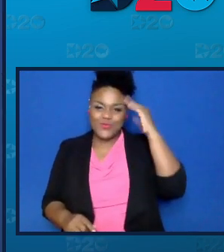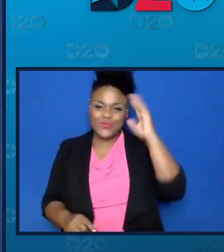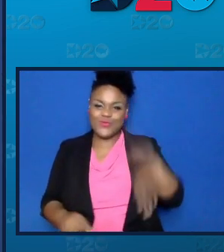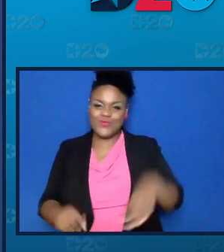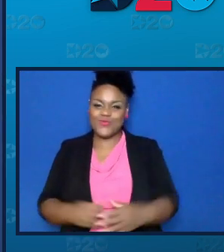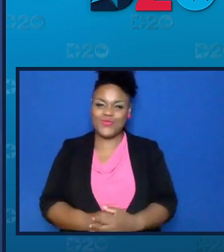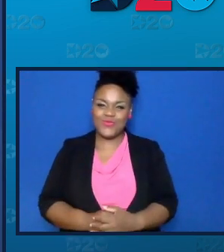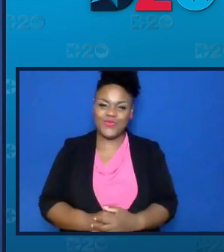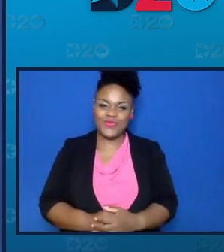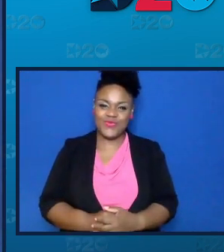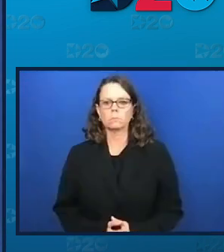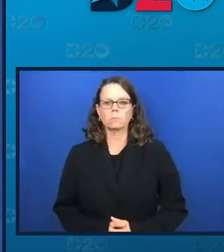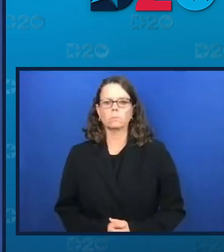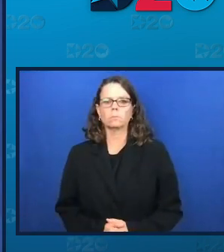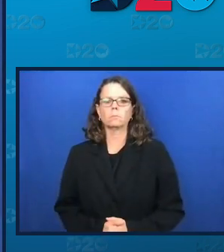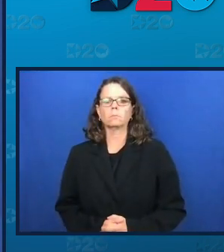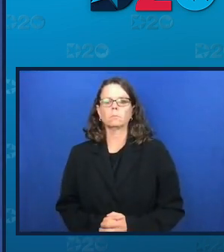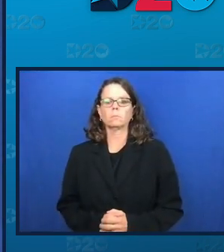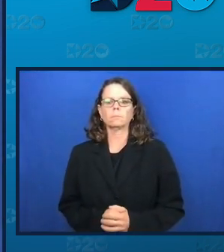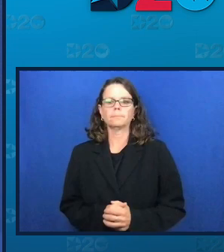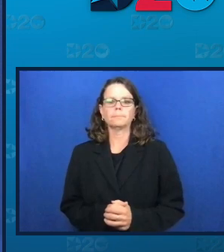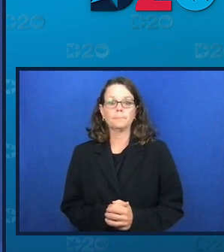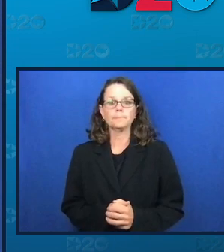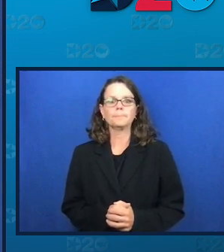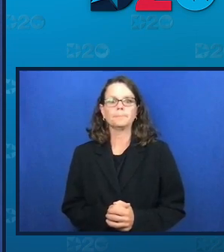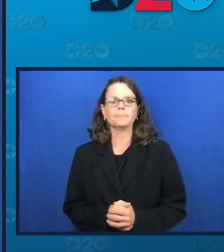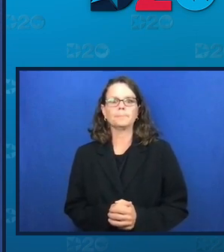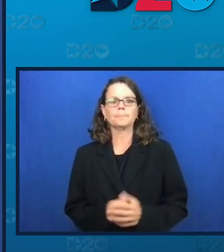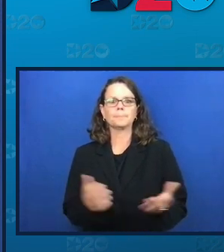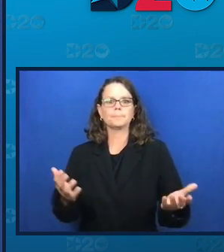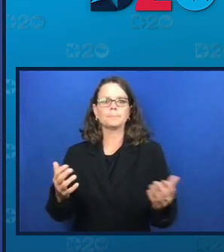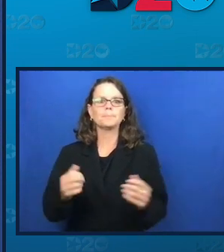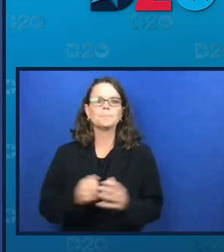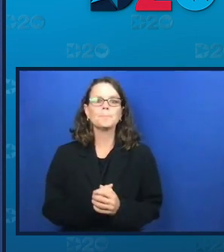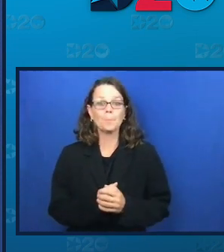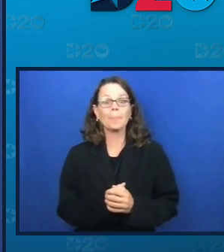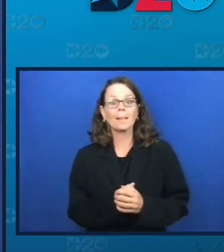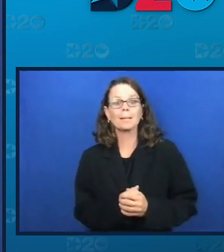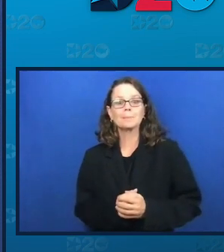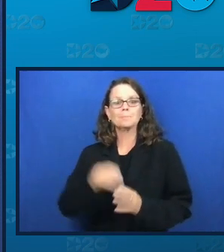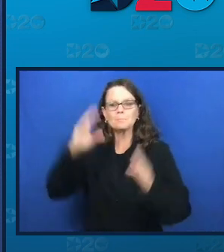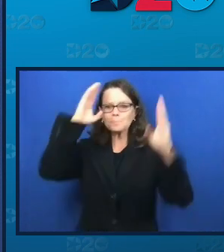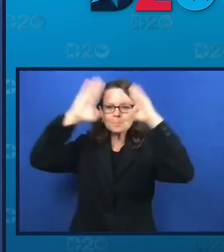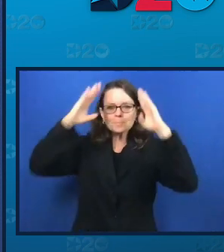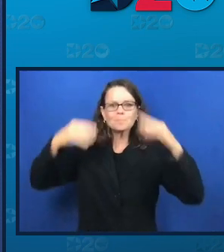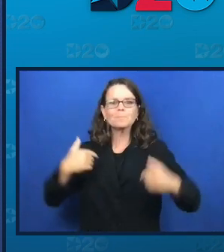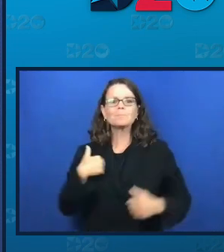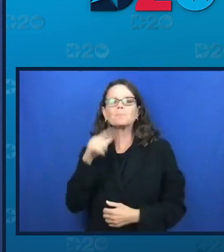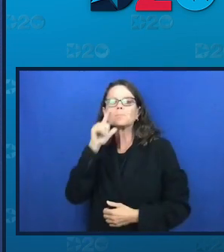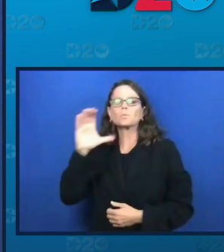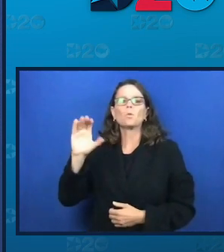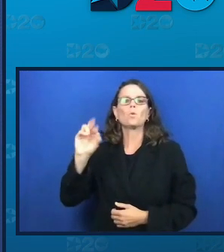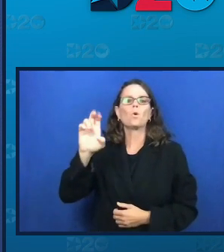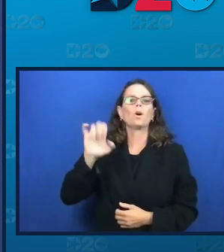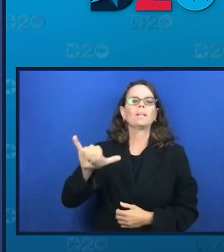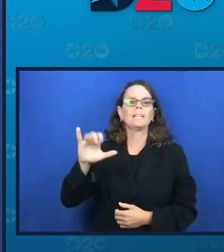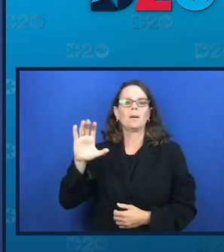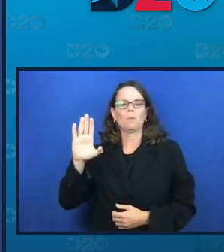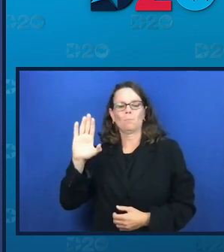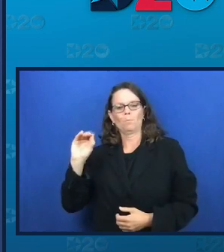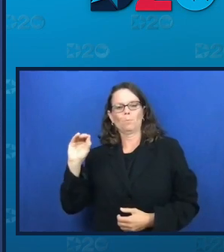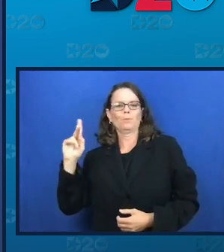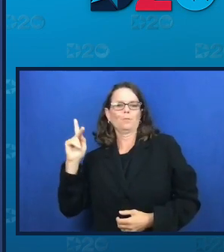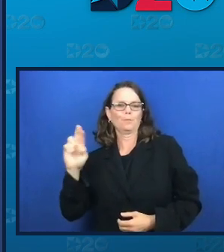Hi, I'm Cory Booker. Welcome to everybody at home. I am very excited to present to you a group of people that ran in